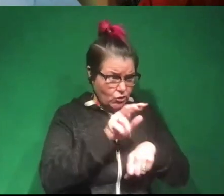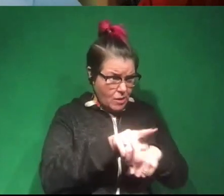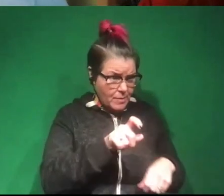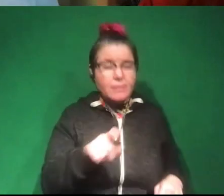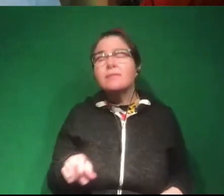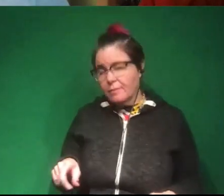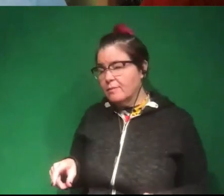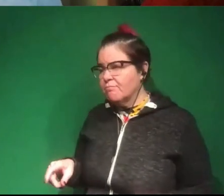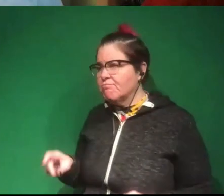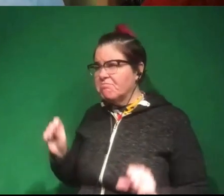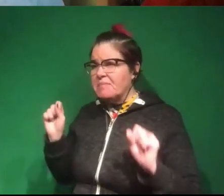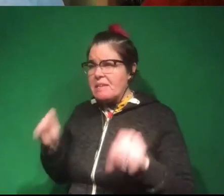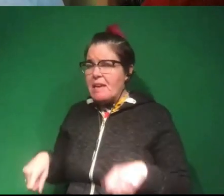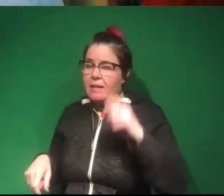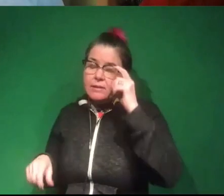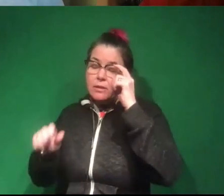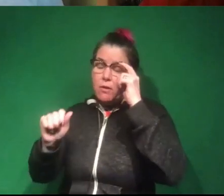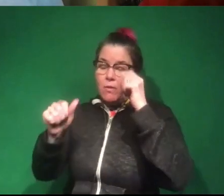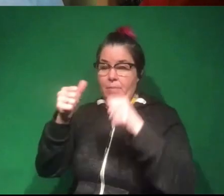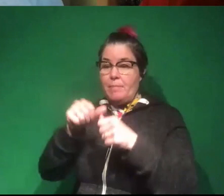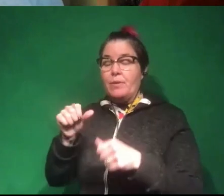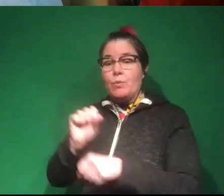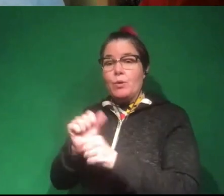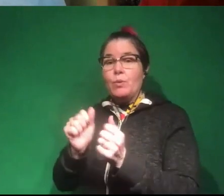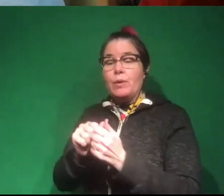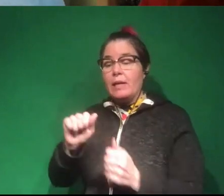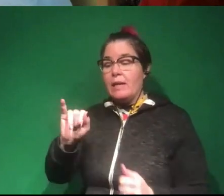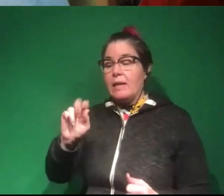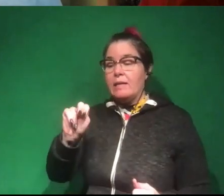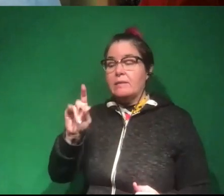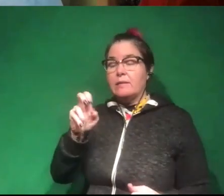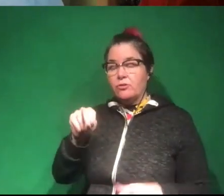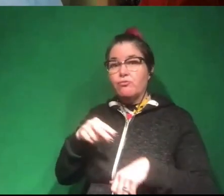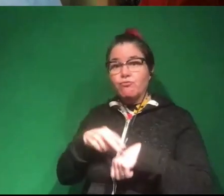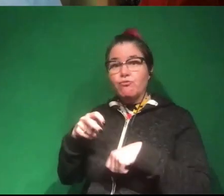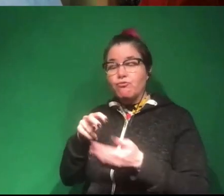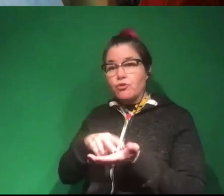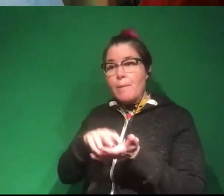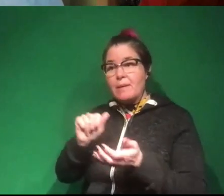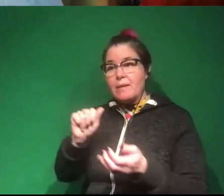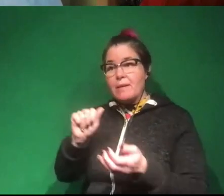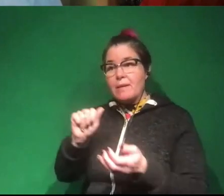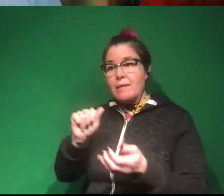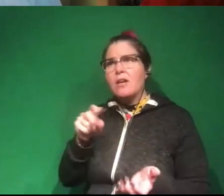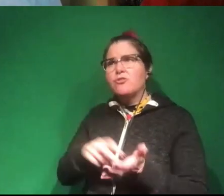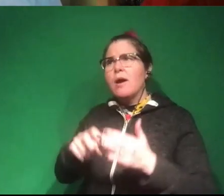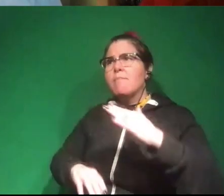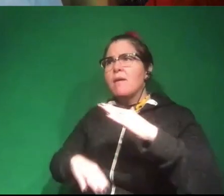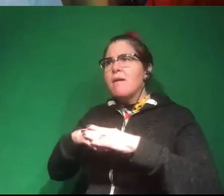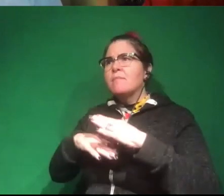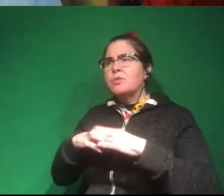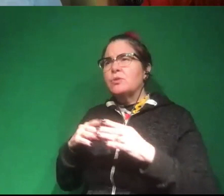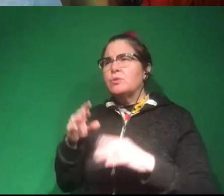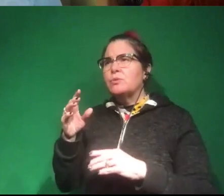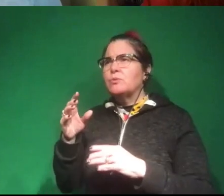jump. So the ant species that we work with is the Indian jumping ant. They can jump up to, I think the